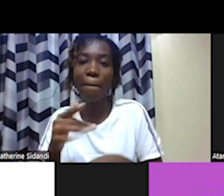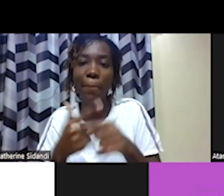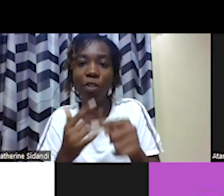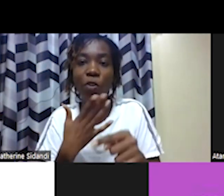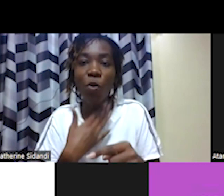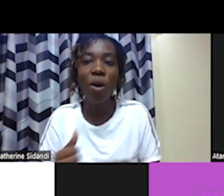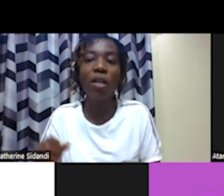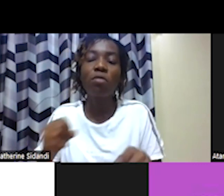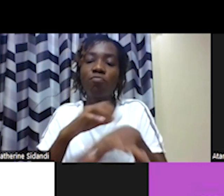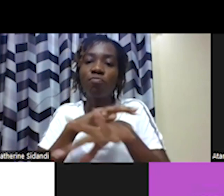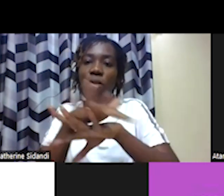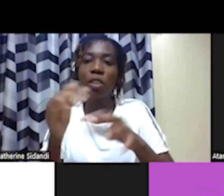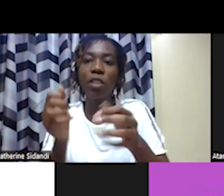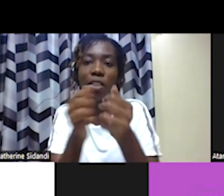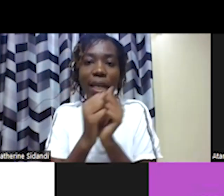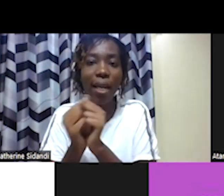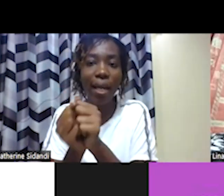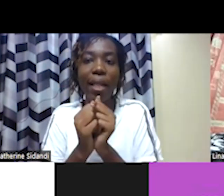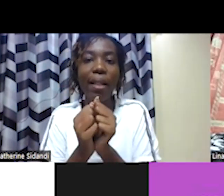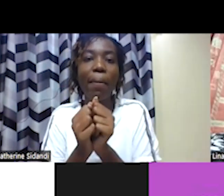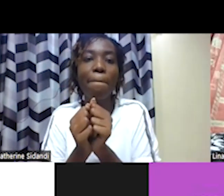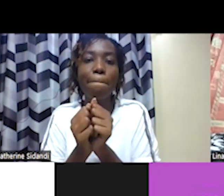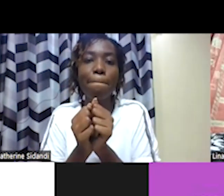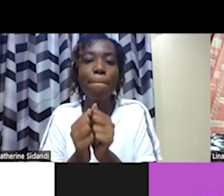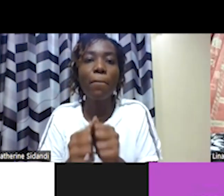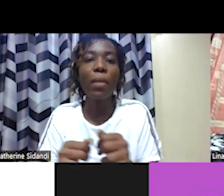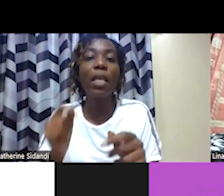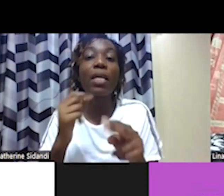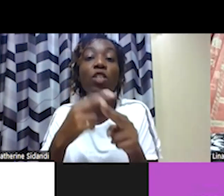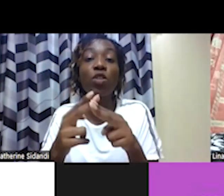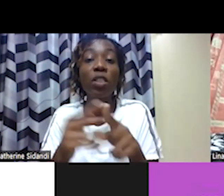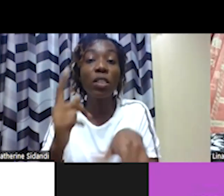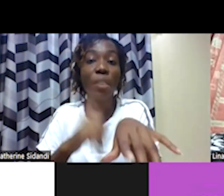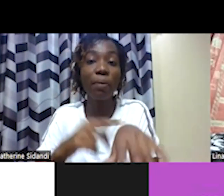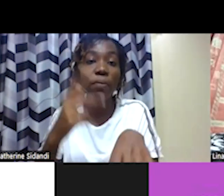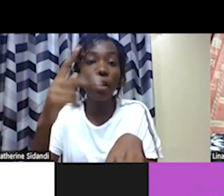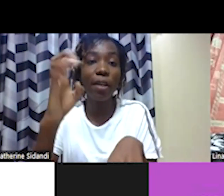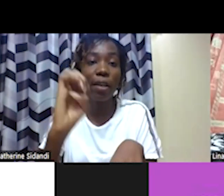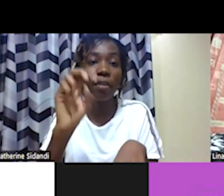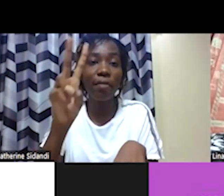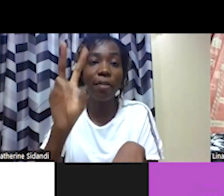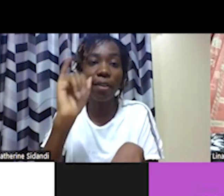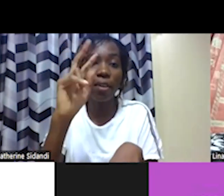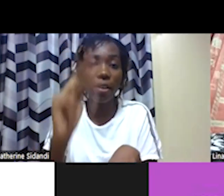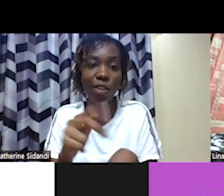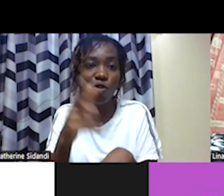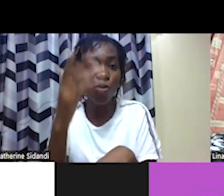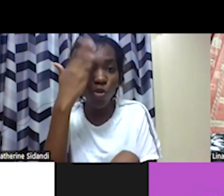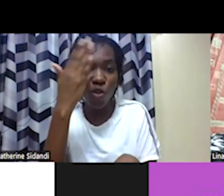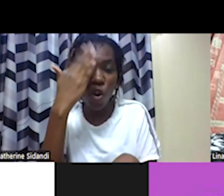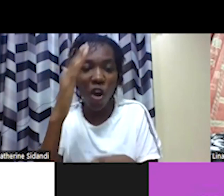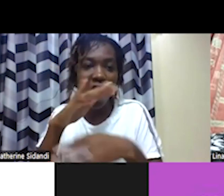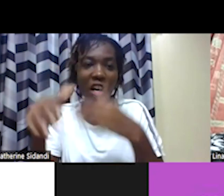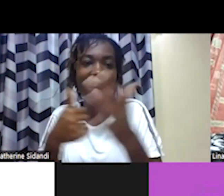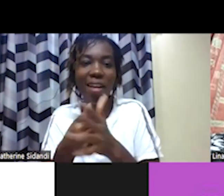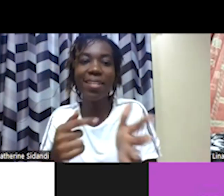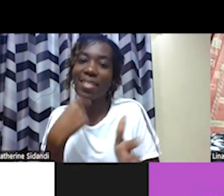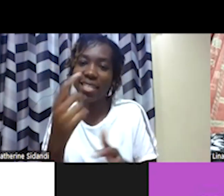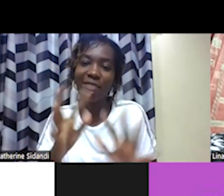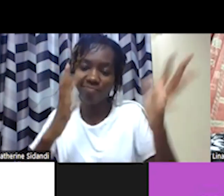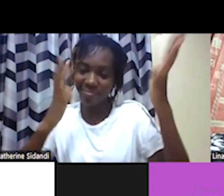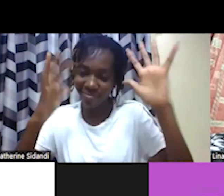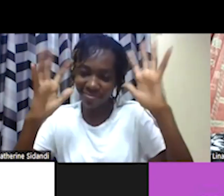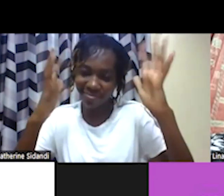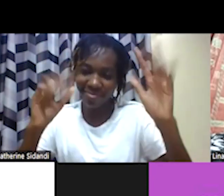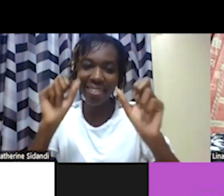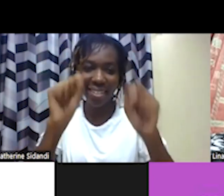full shout out to our partners as soon as Kevin gets on board. But we have, of course, you guys know, everyone is saying congratulations. Yes, we